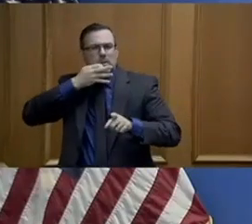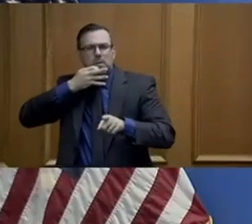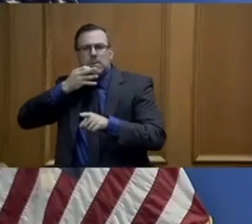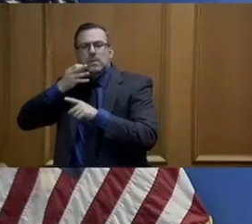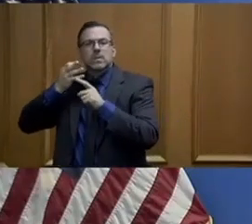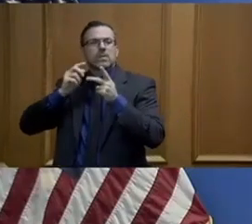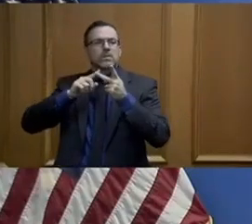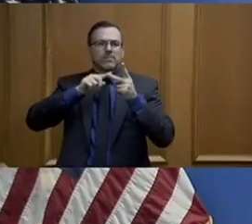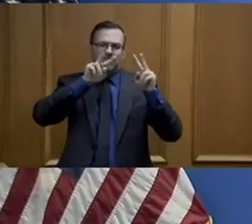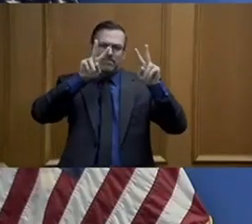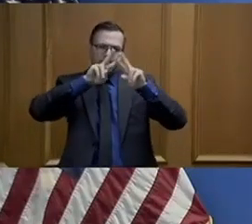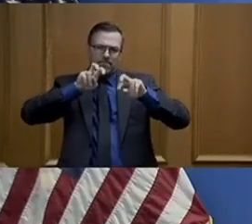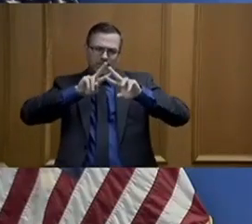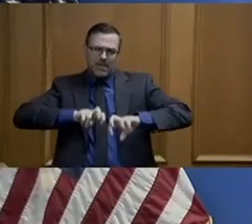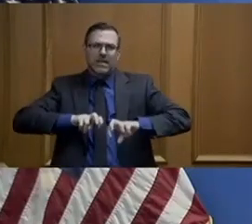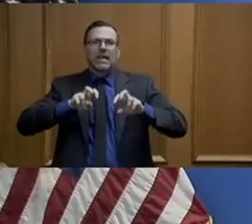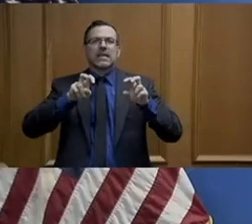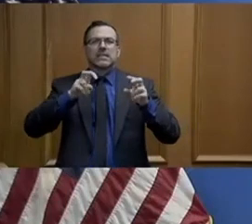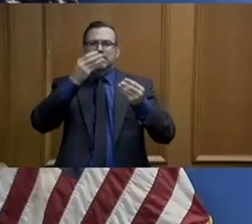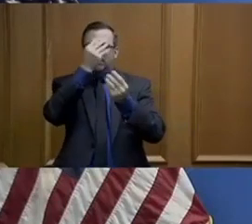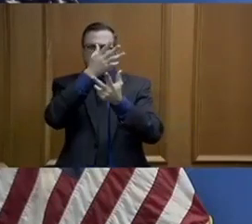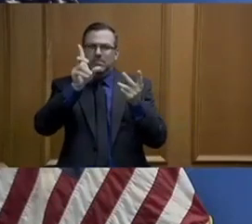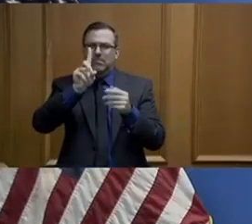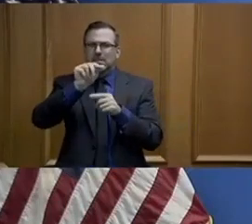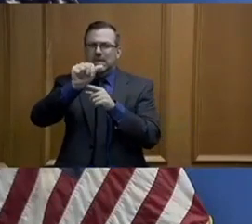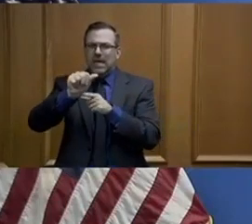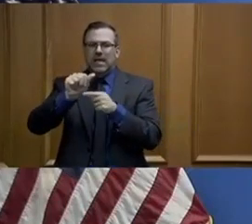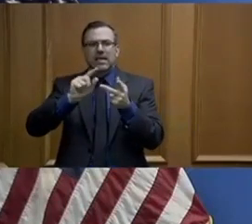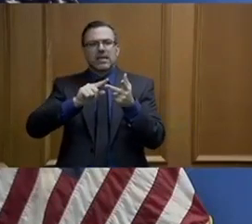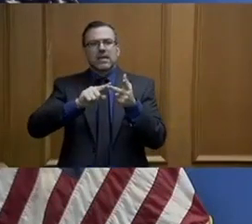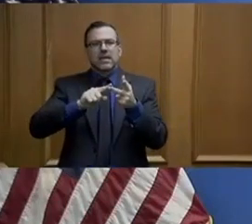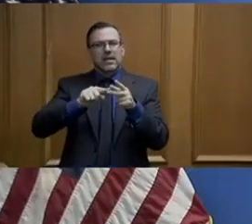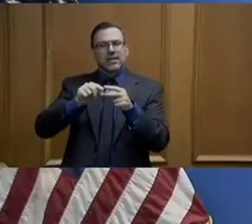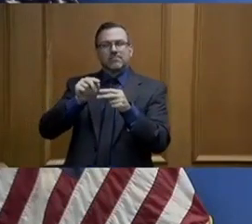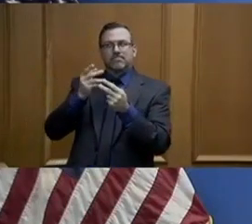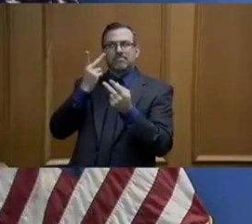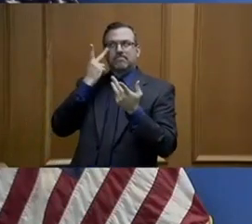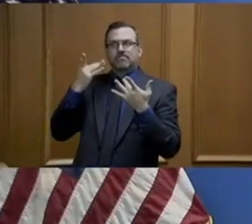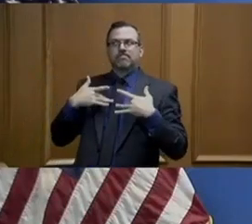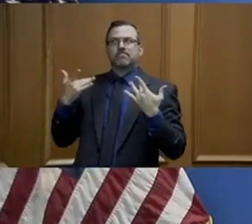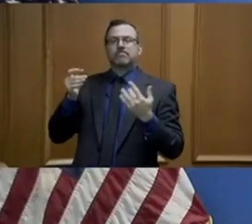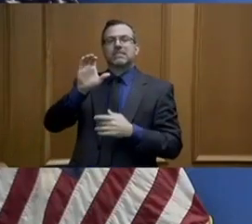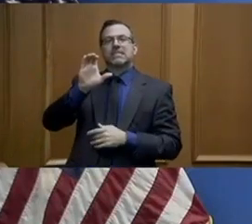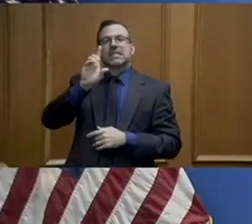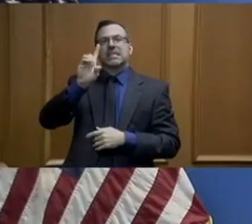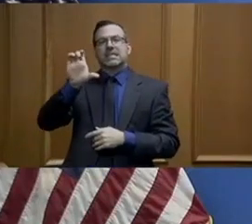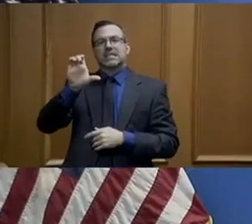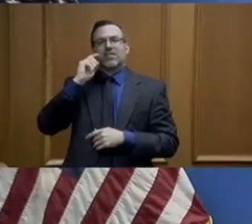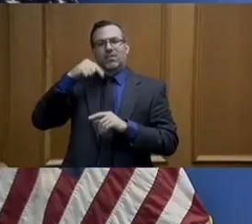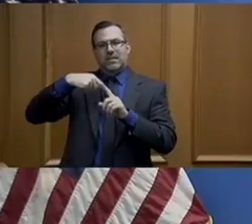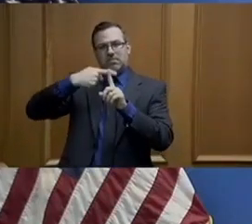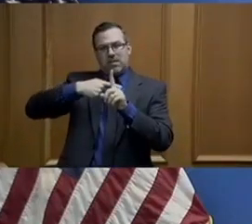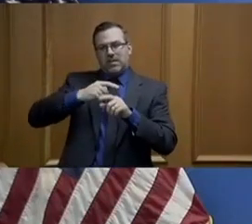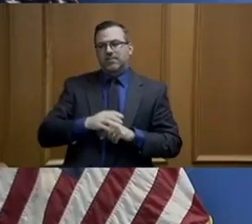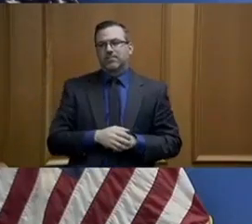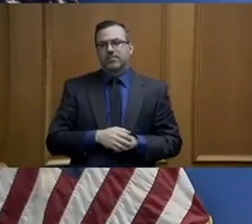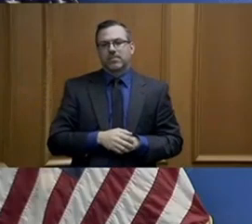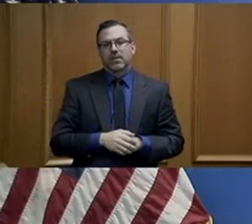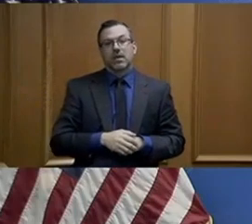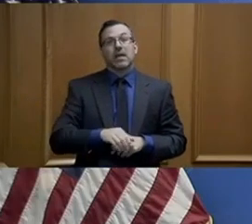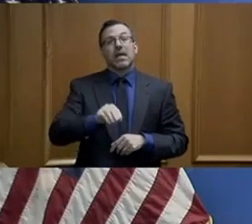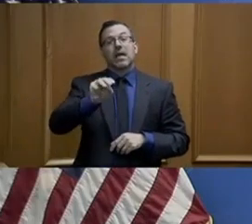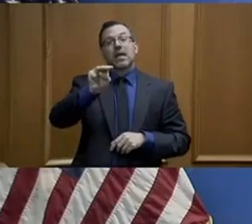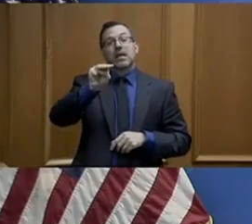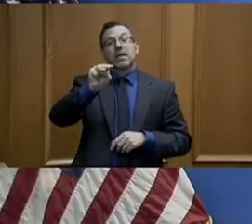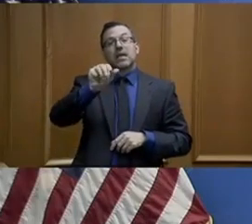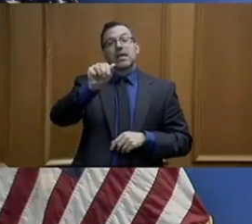data, and monitor CDC recommendations for the remainder of this month. Beginning in May, we begin a phased